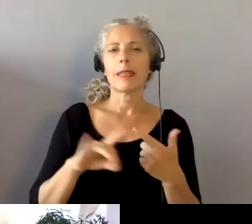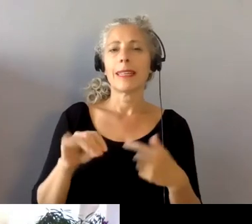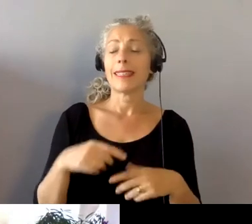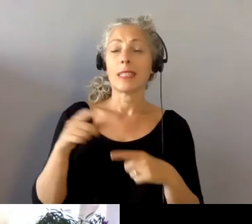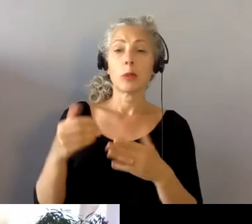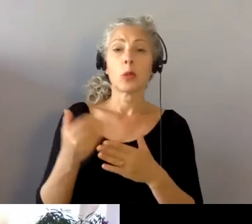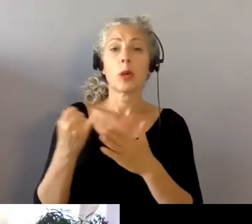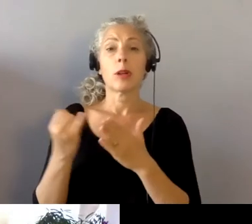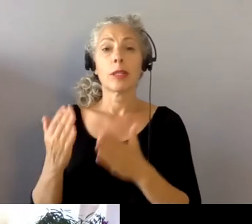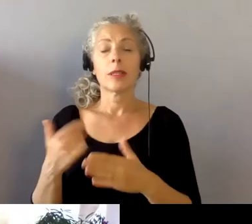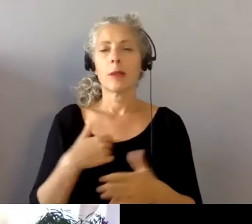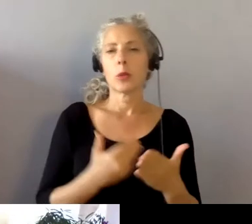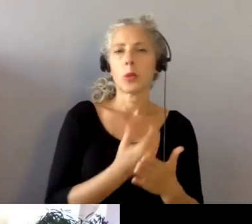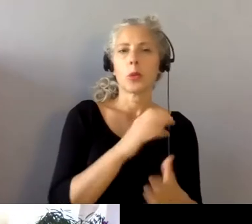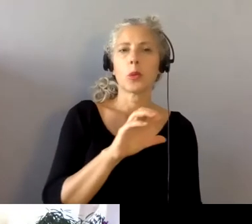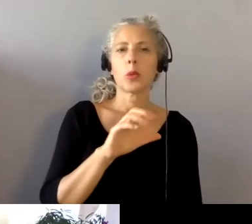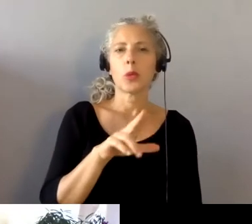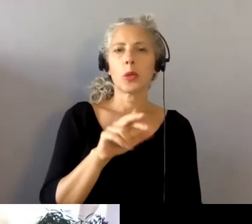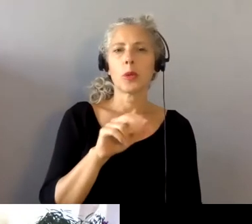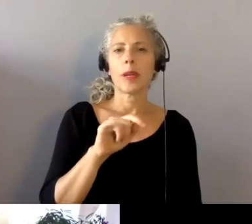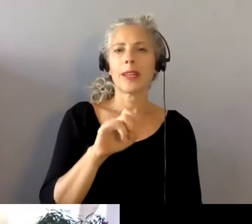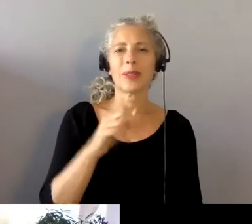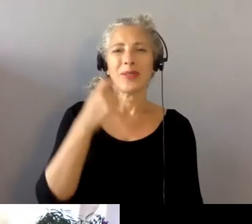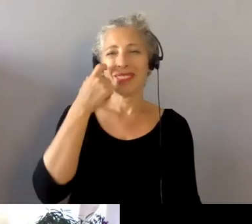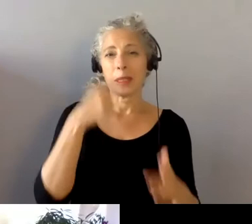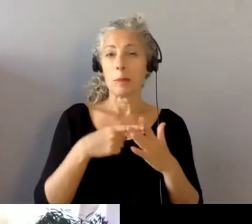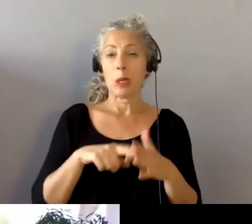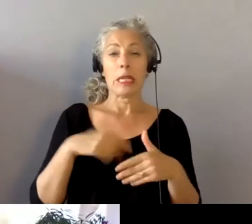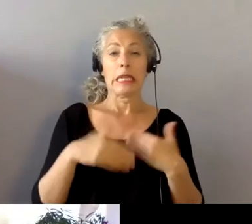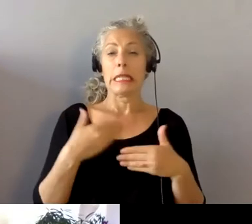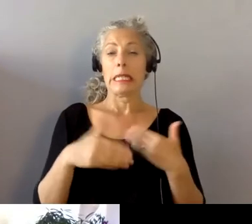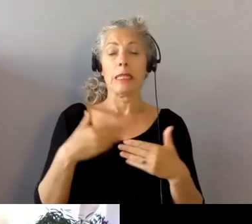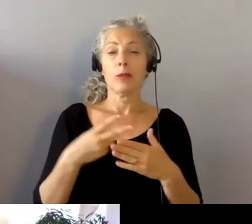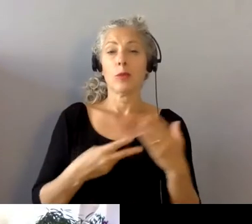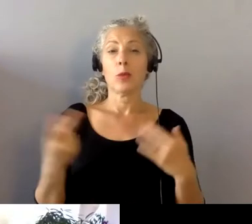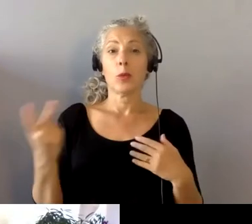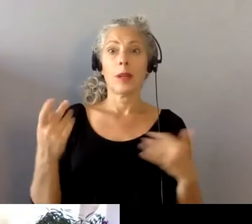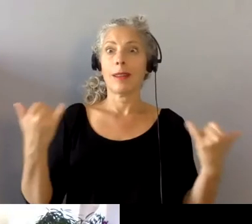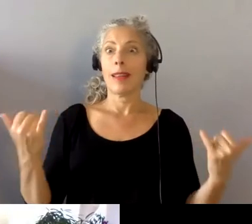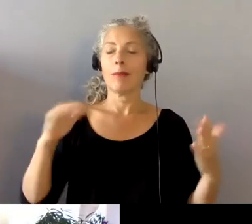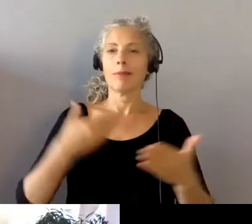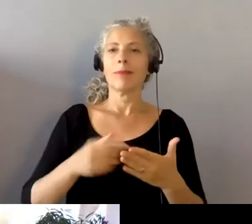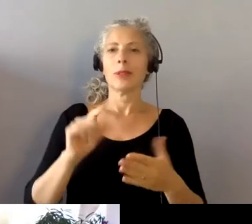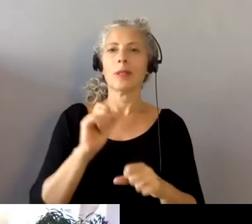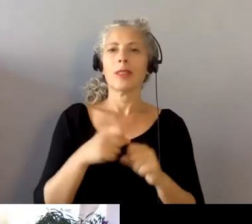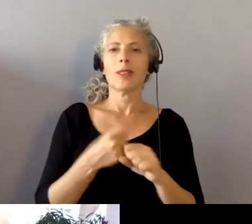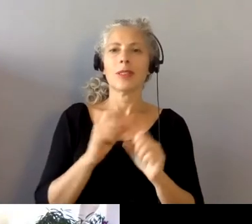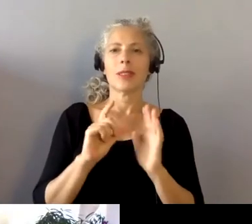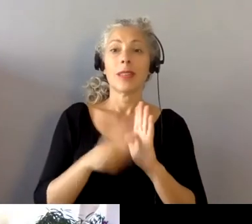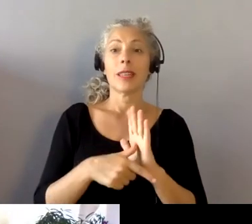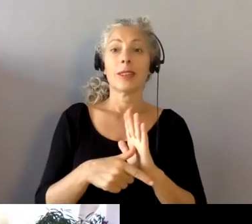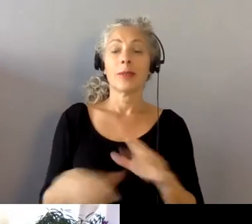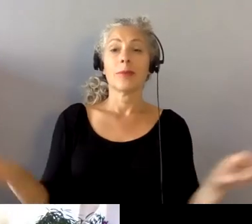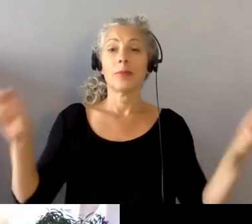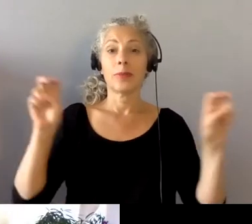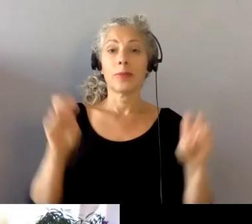was a new curator, and we were both just beginning our journeys. And here we are 20 years later.